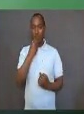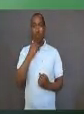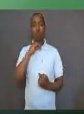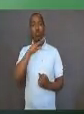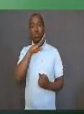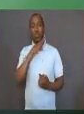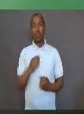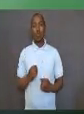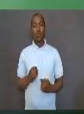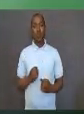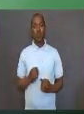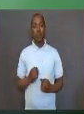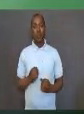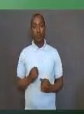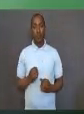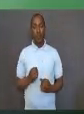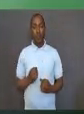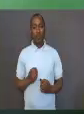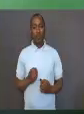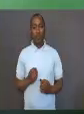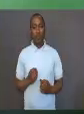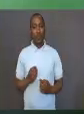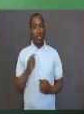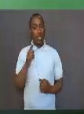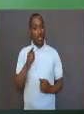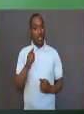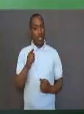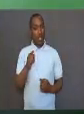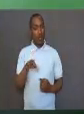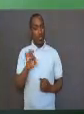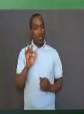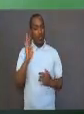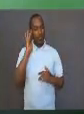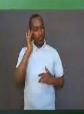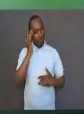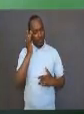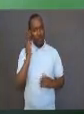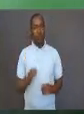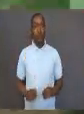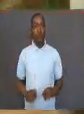brown, mushy, or rotten, you will get sick.